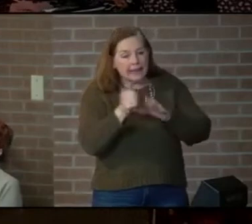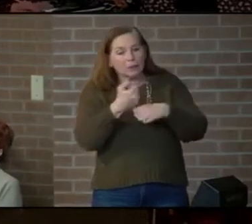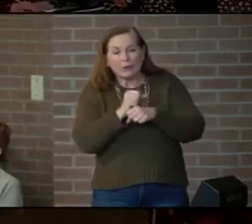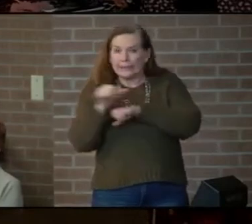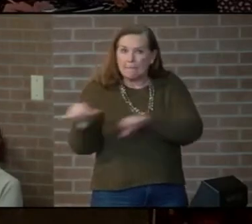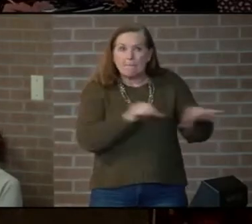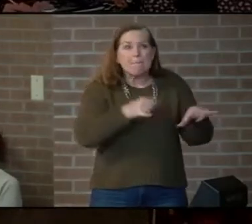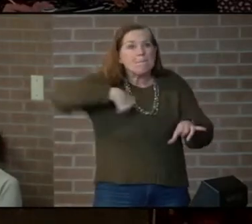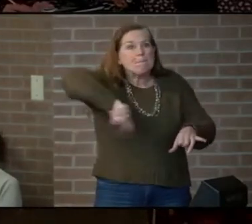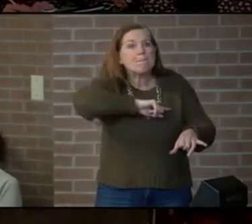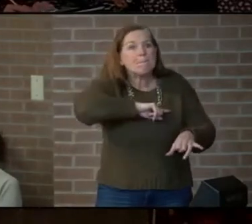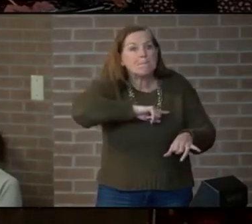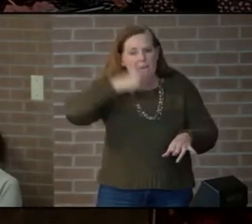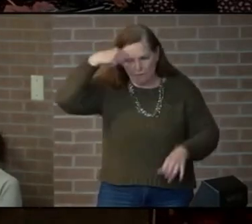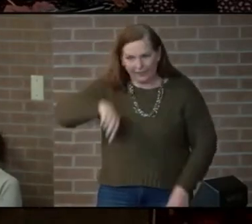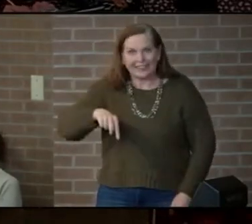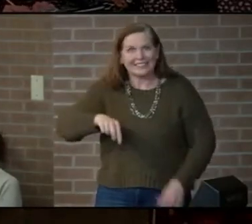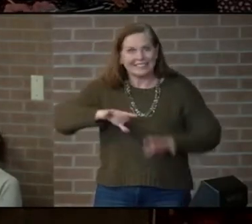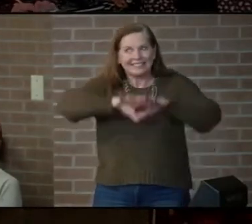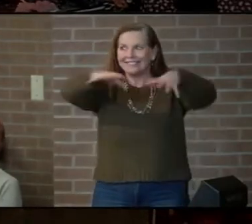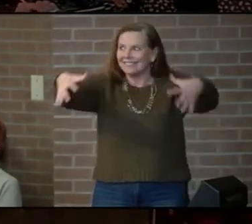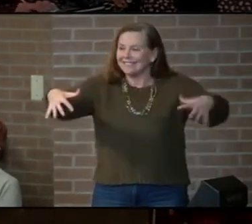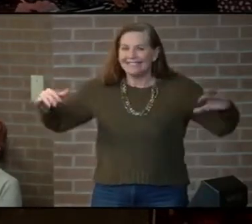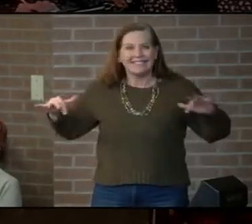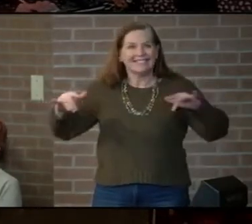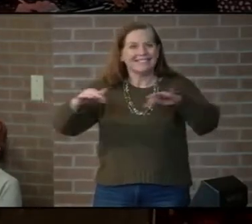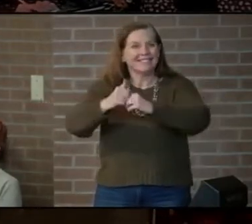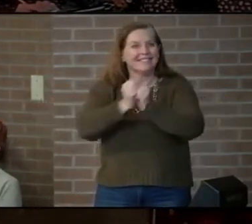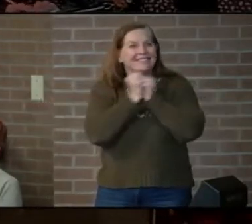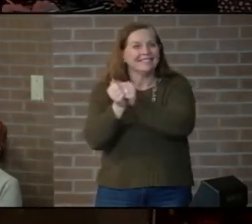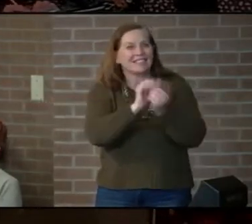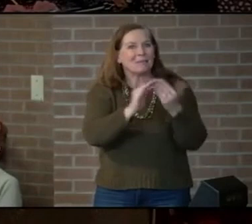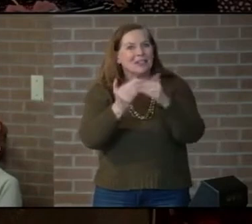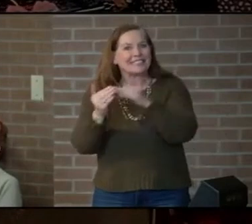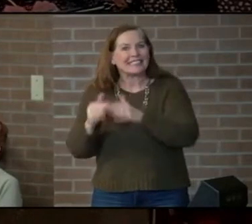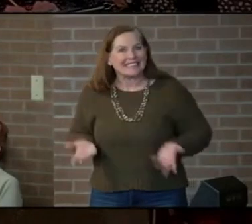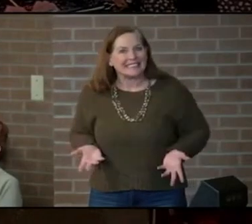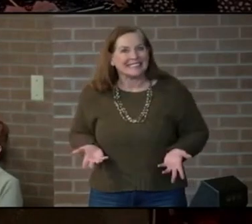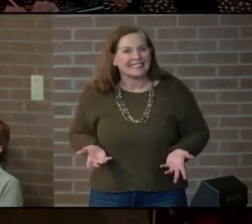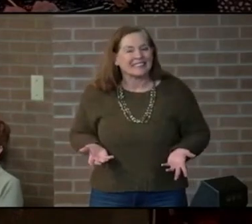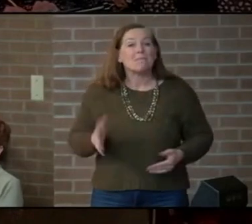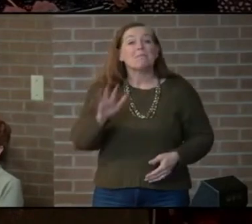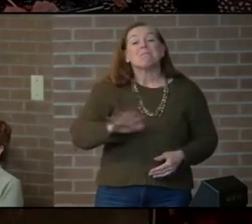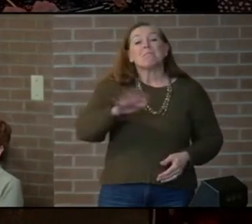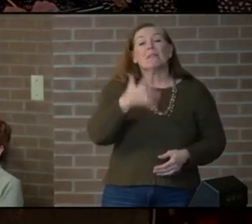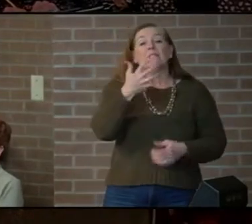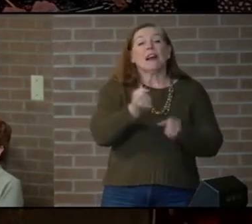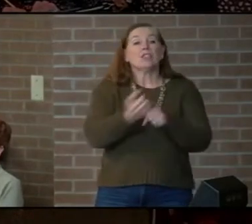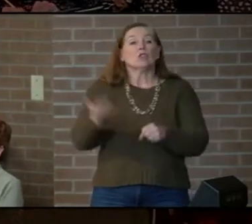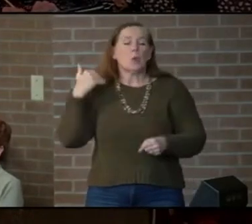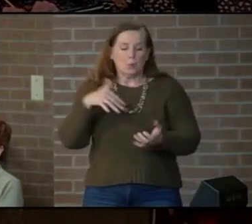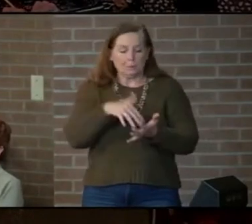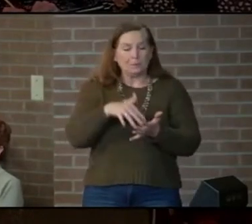we are for this. For community. About 5 years ago, there was a study that